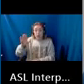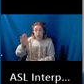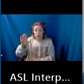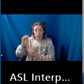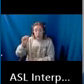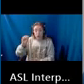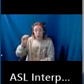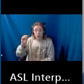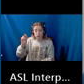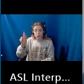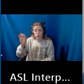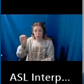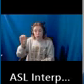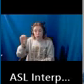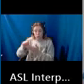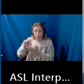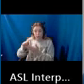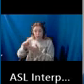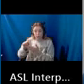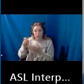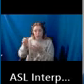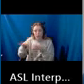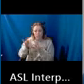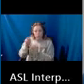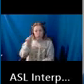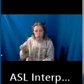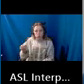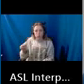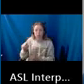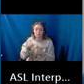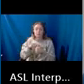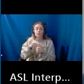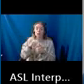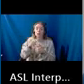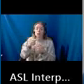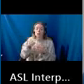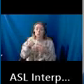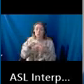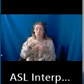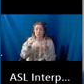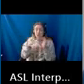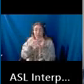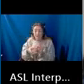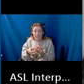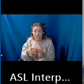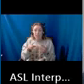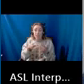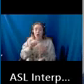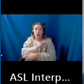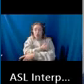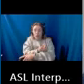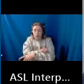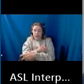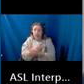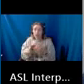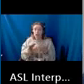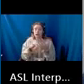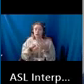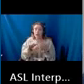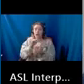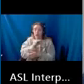and then the accuracy. Again, we've seen accuracy and authority twice here. So these are just three